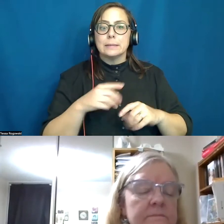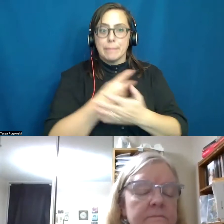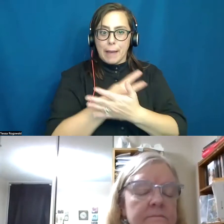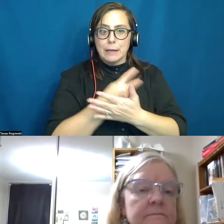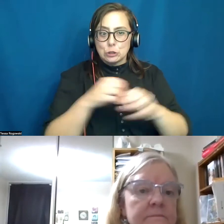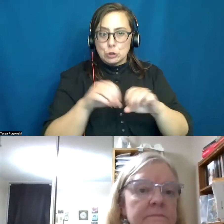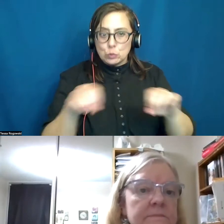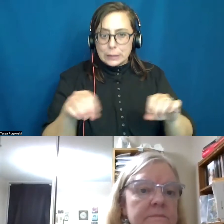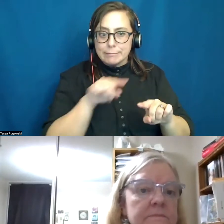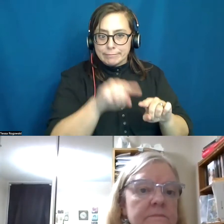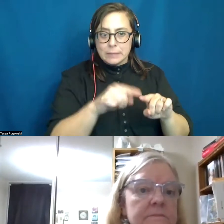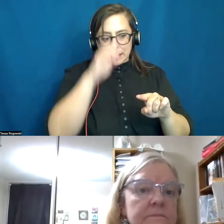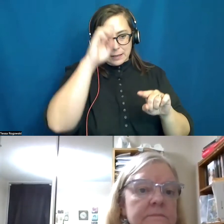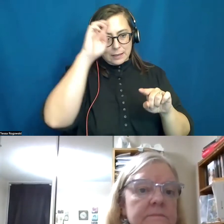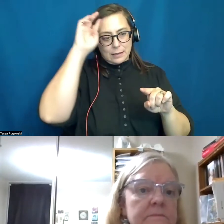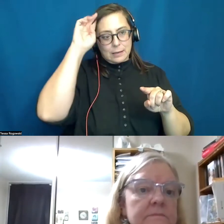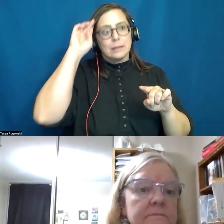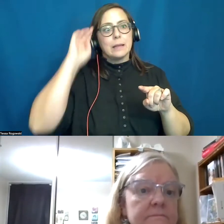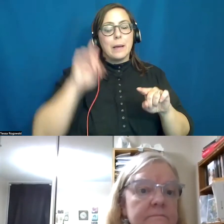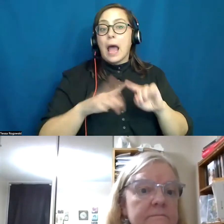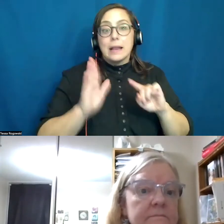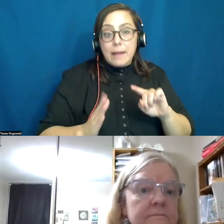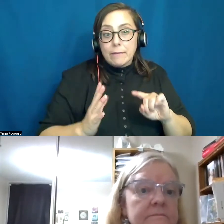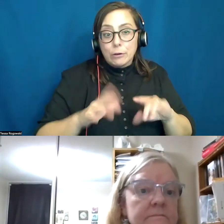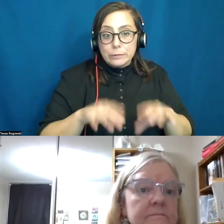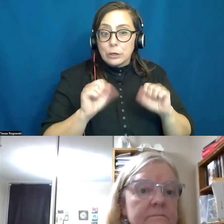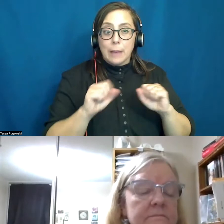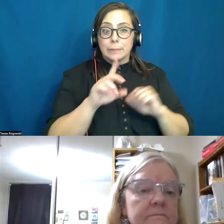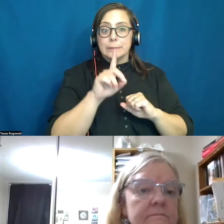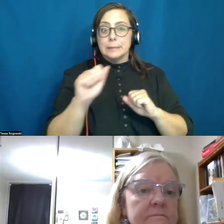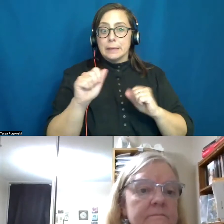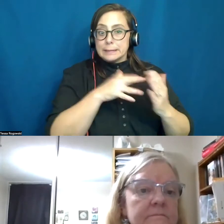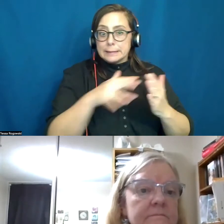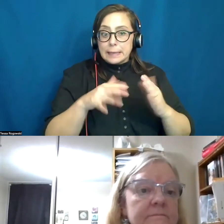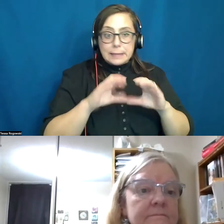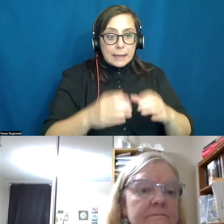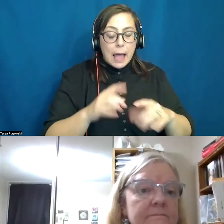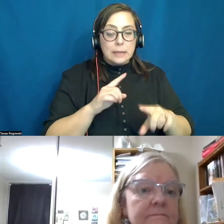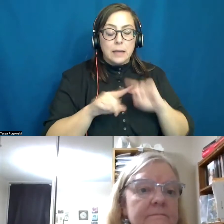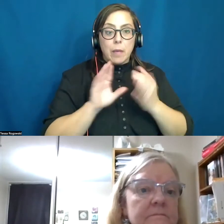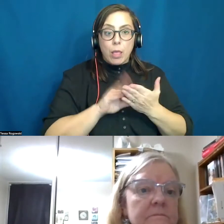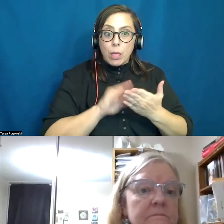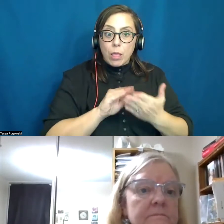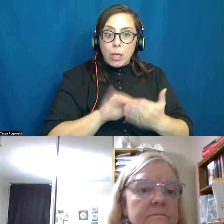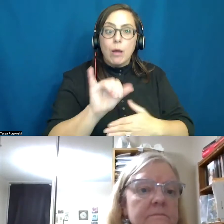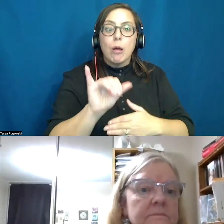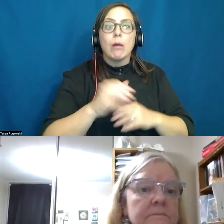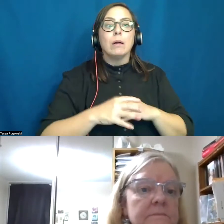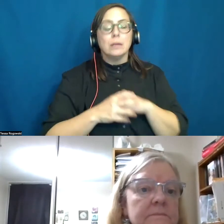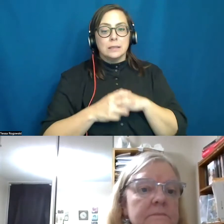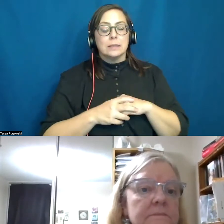I became aware. I'd never taken disability studies class, and really opened up a lot for me. So I'd really be answering that question.